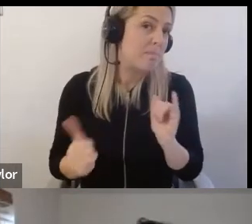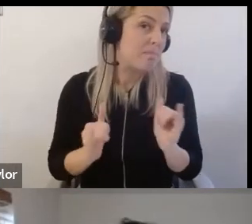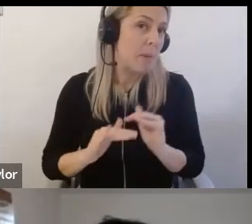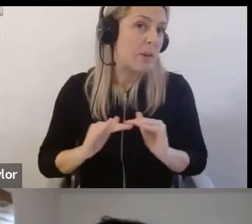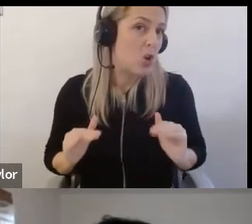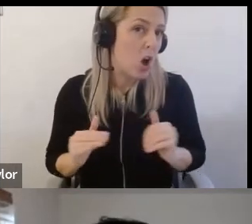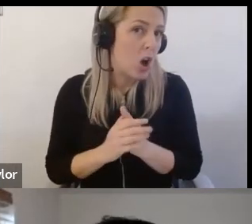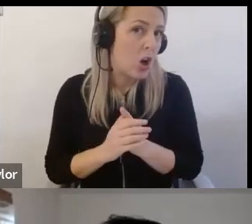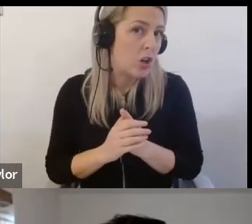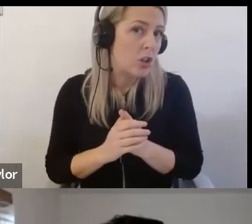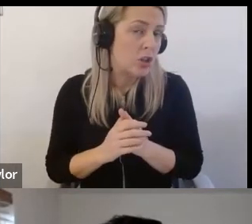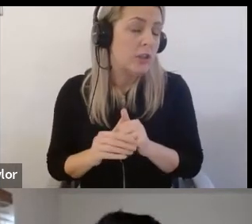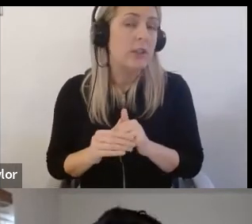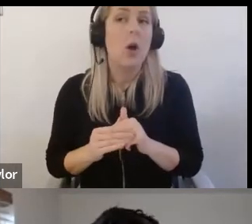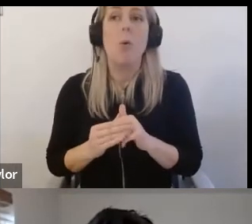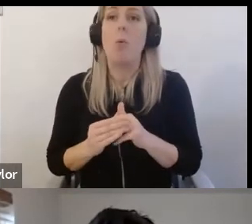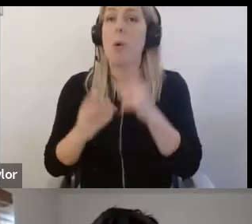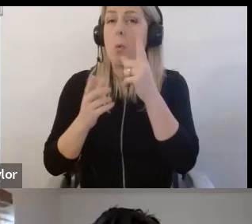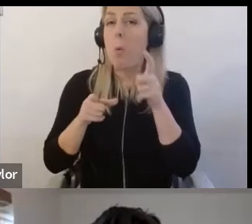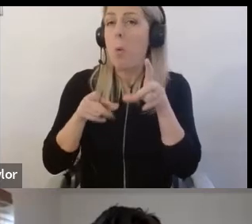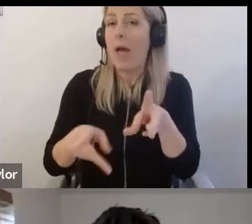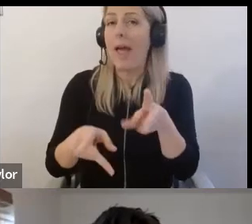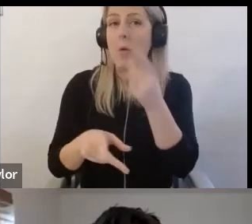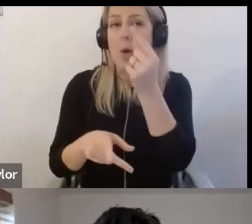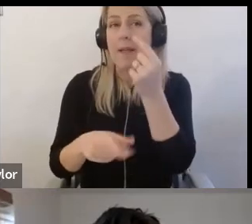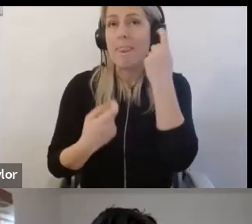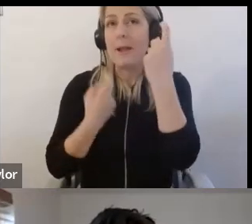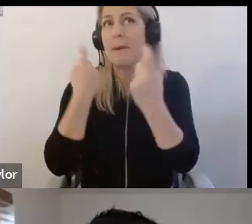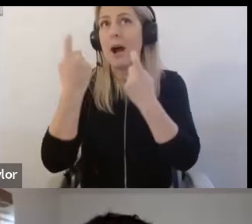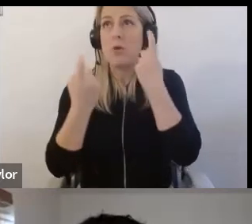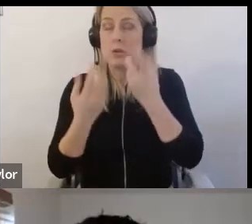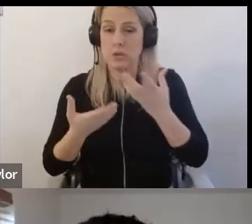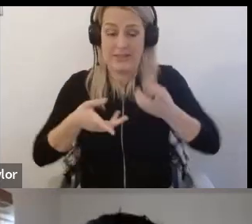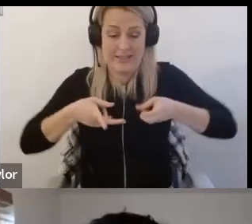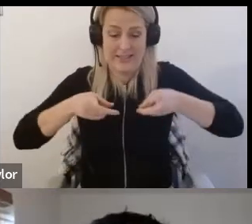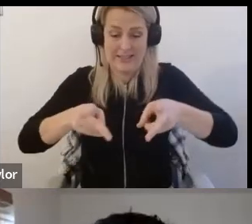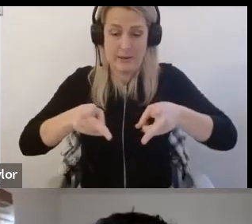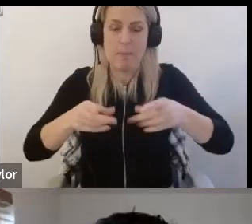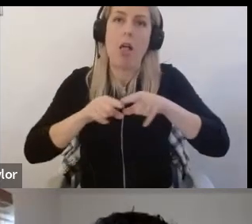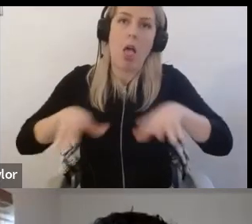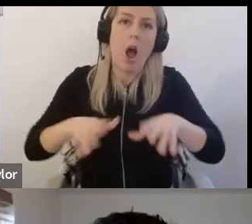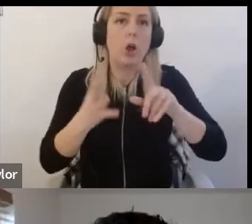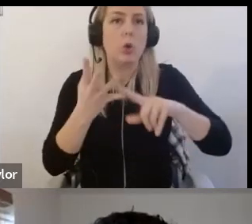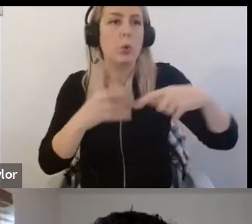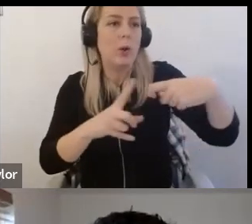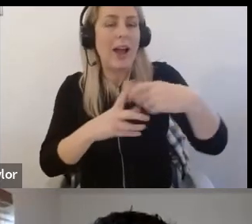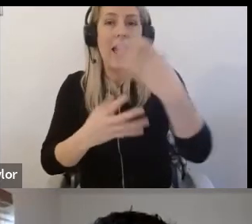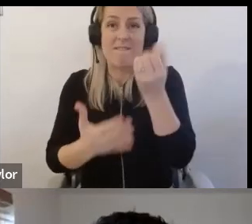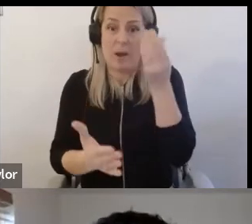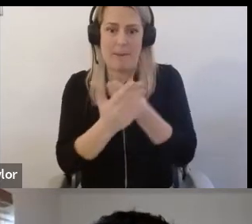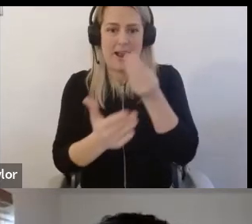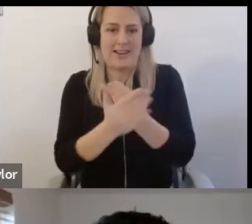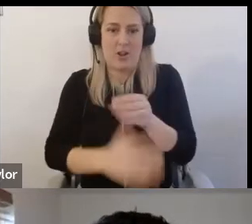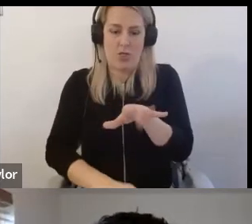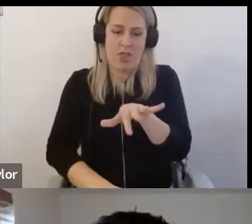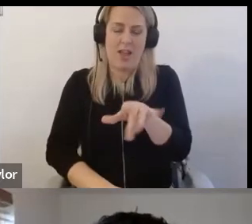that there may be money in the system in the UK and some other countries, but kind of where does it sit? So